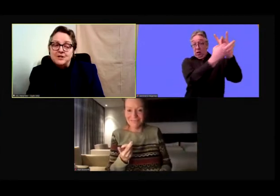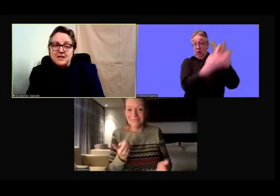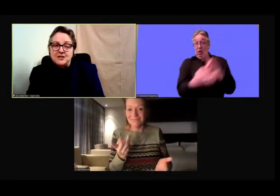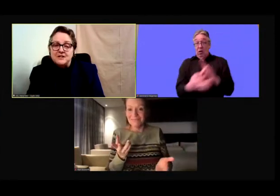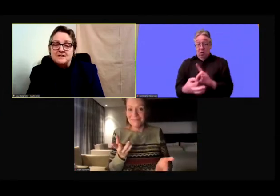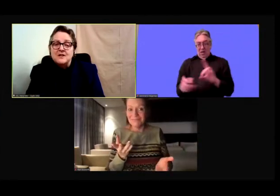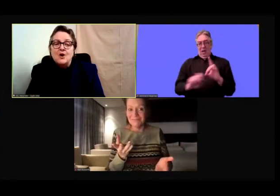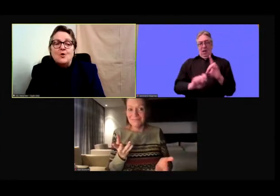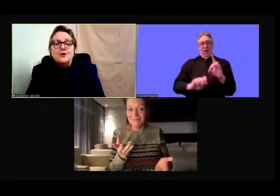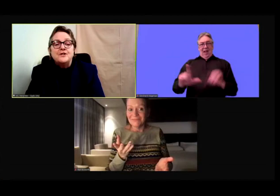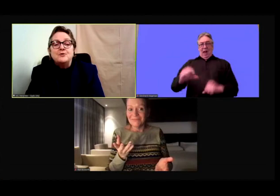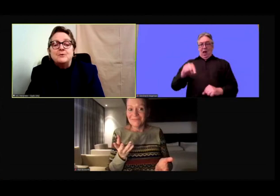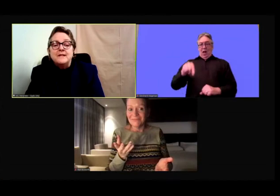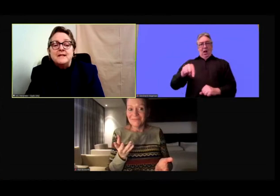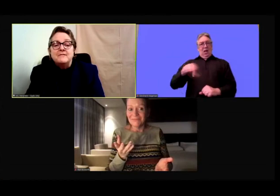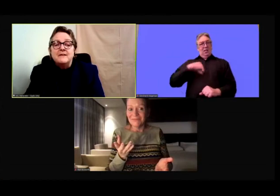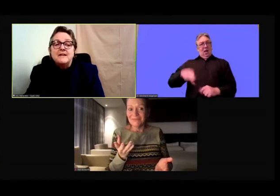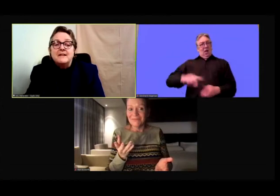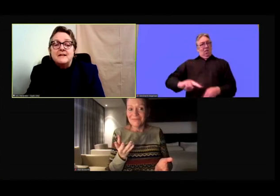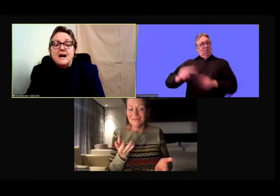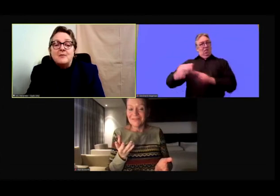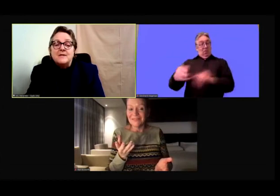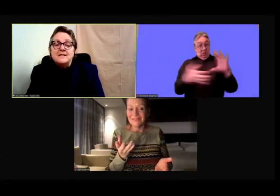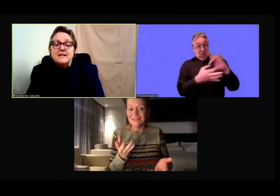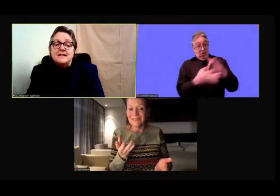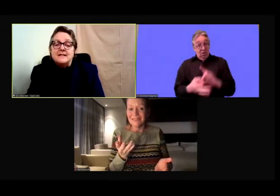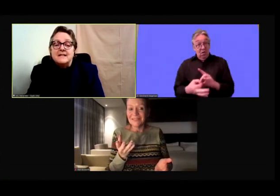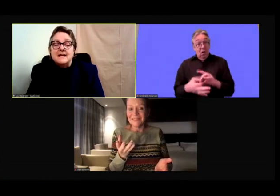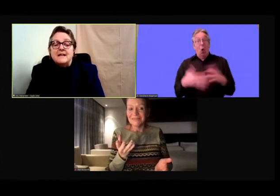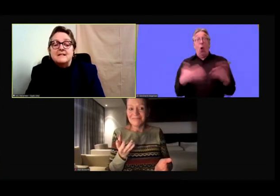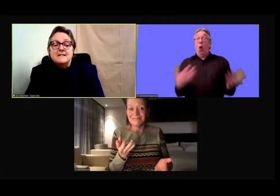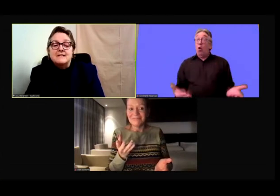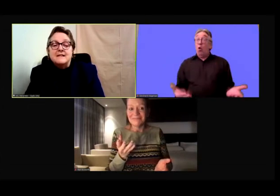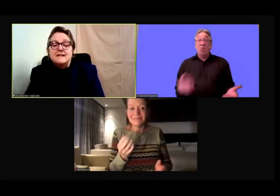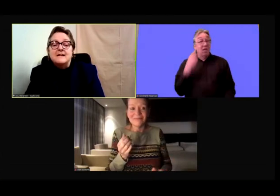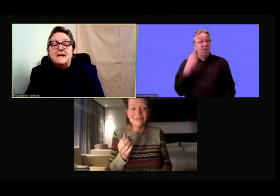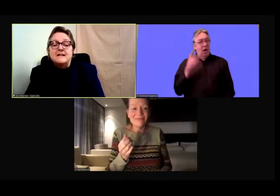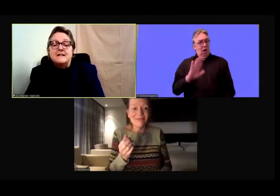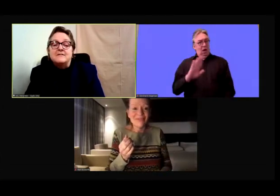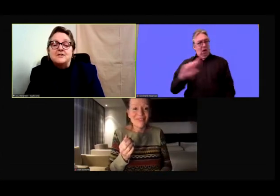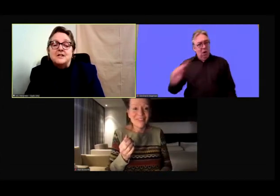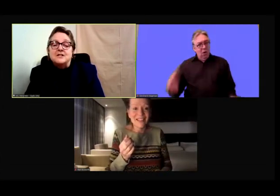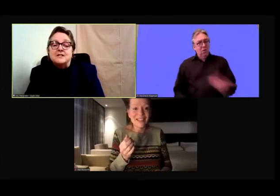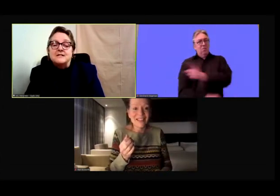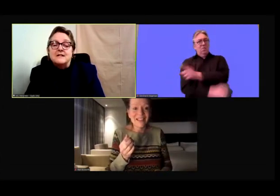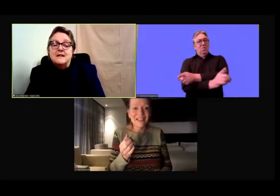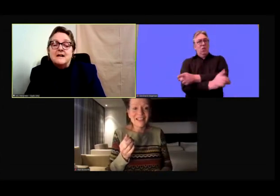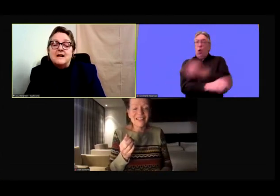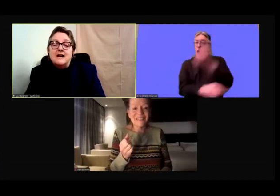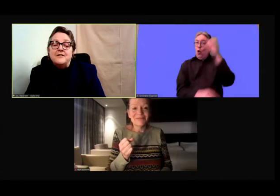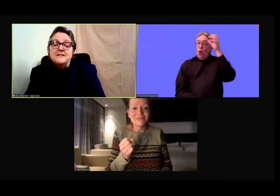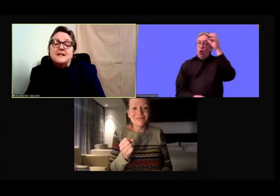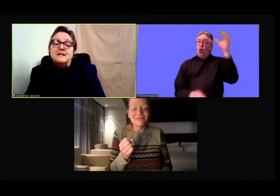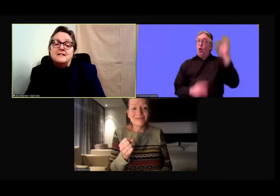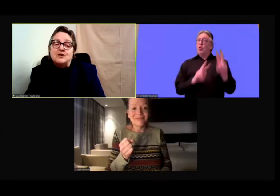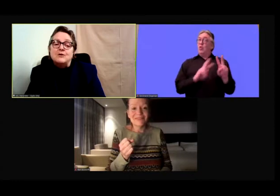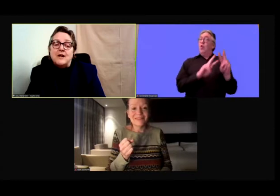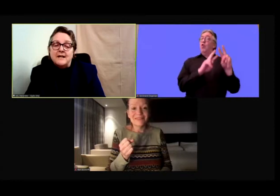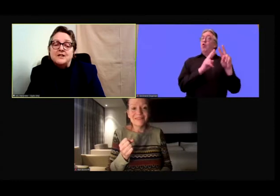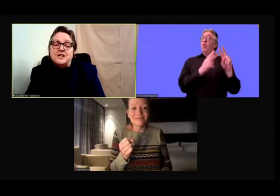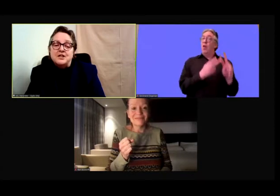influences the language changes? Or do you believe the opposite is the case, that the cognitive changes,